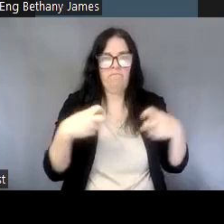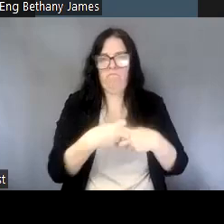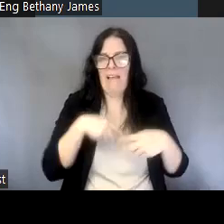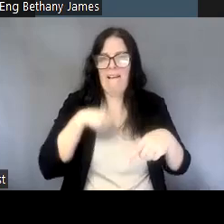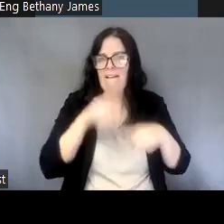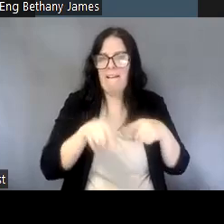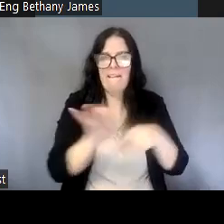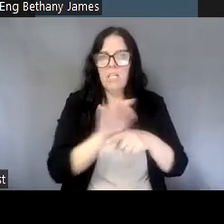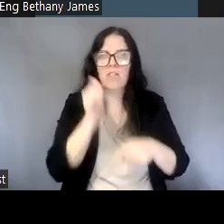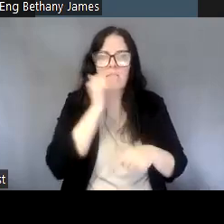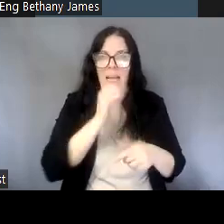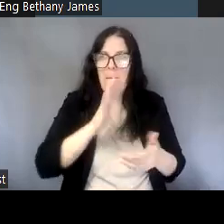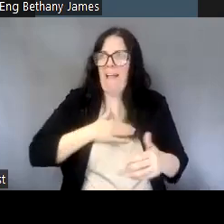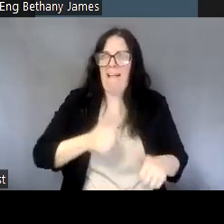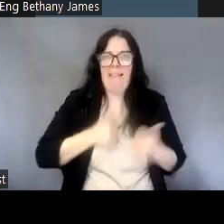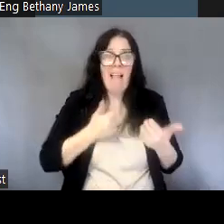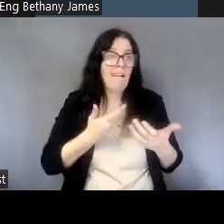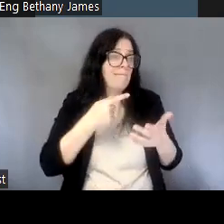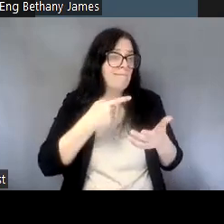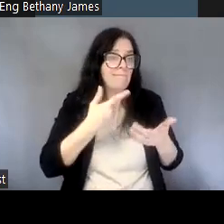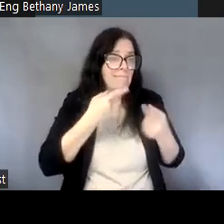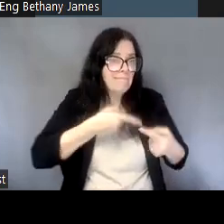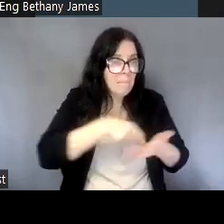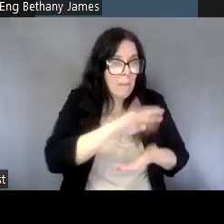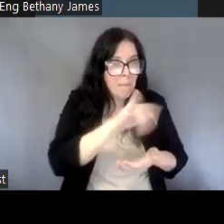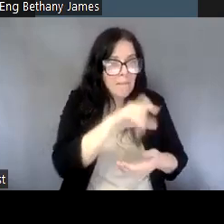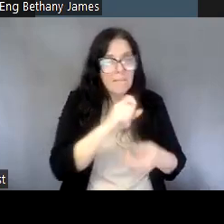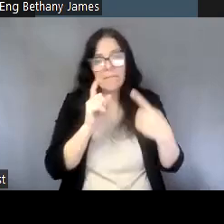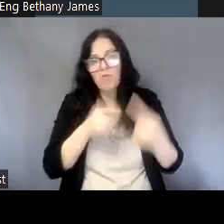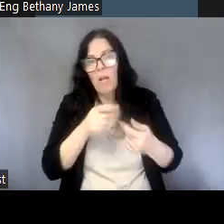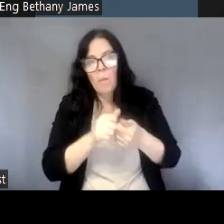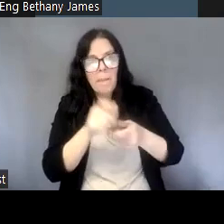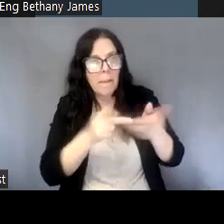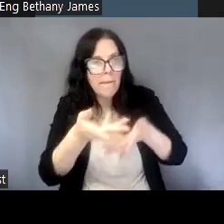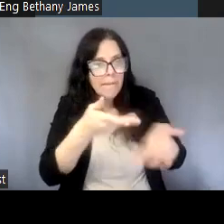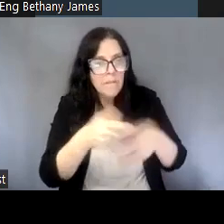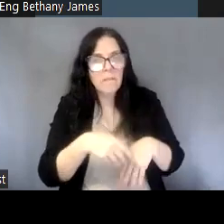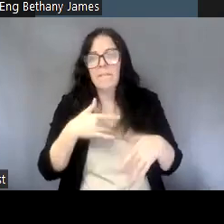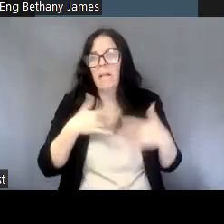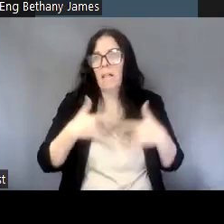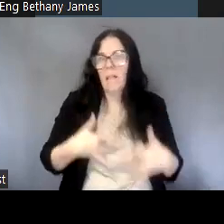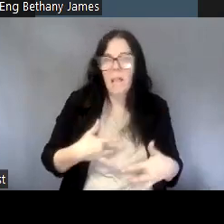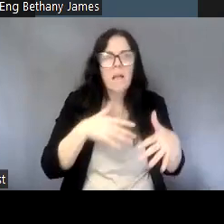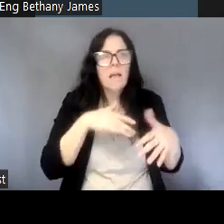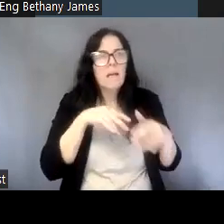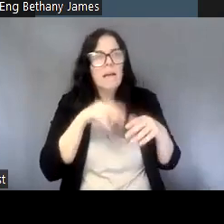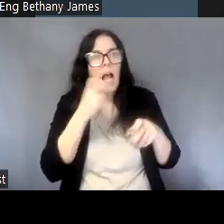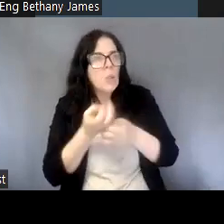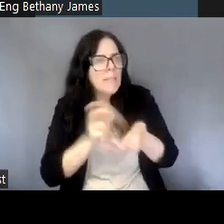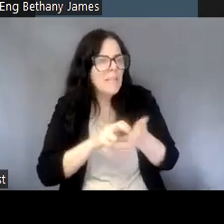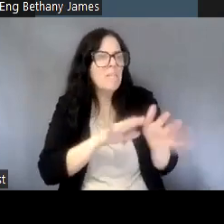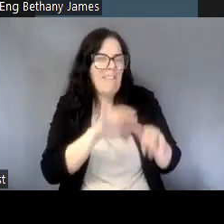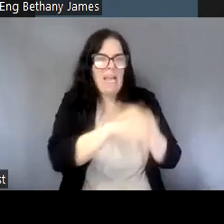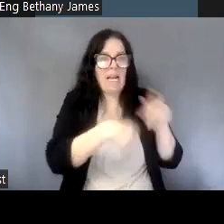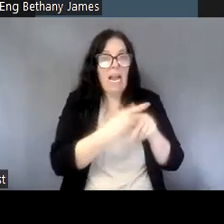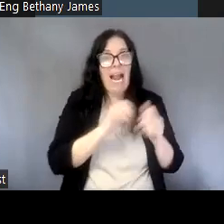lives. And so creates an adversity for them, it creates a dilemma for them where they are unable to function effectively and